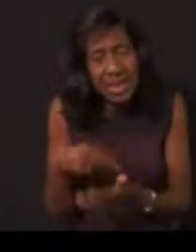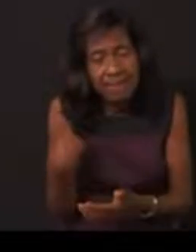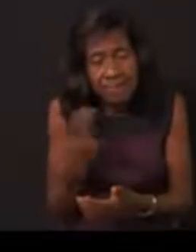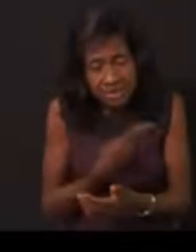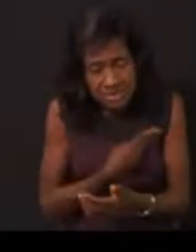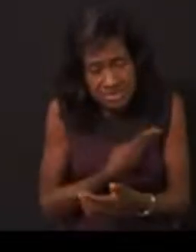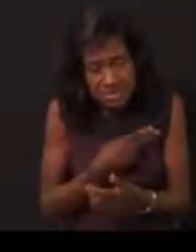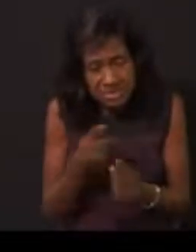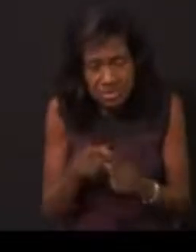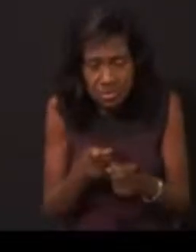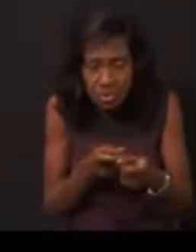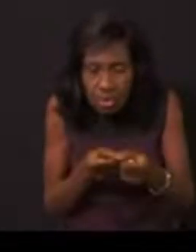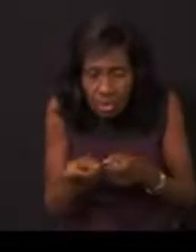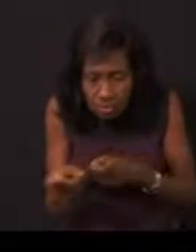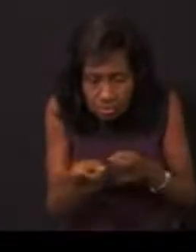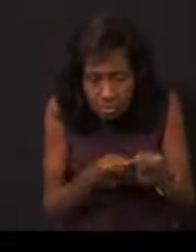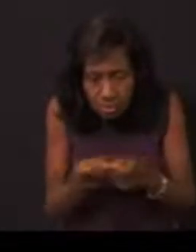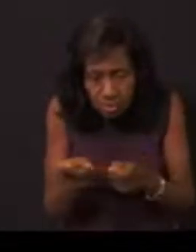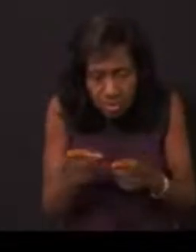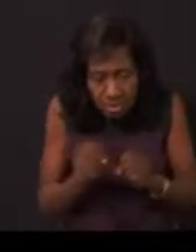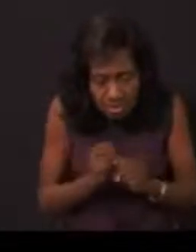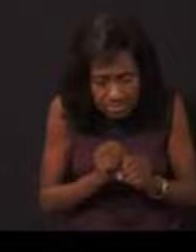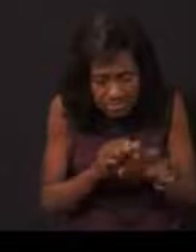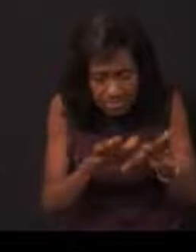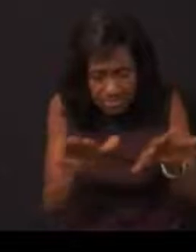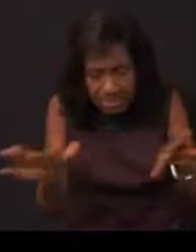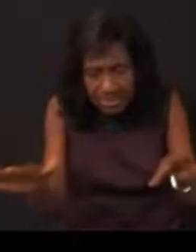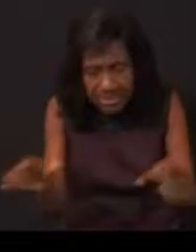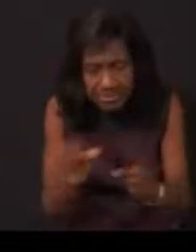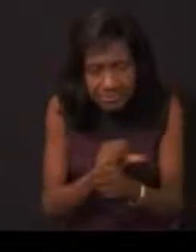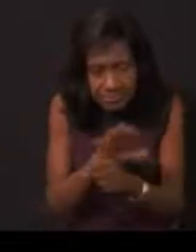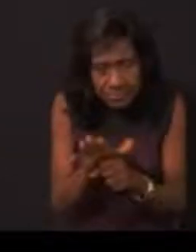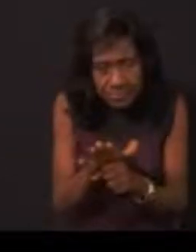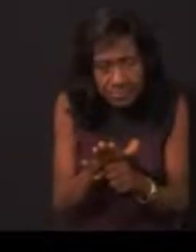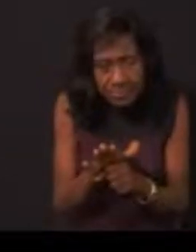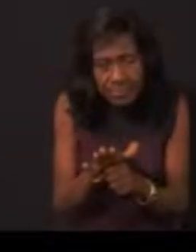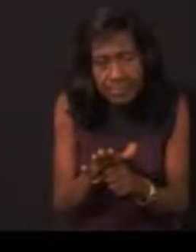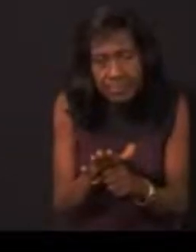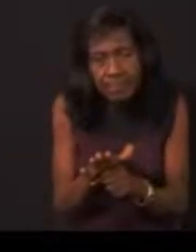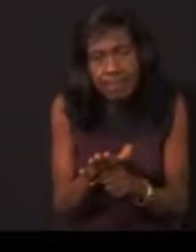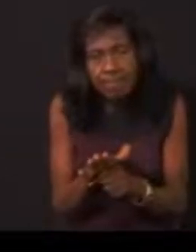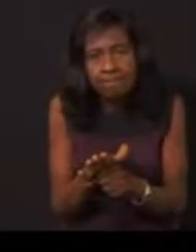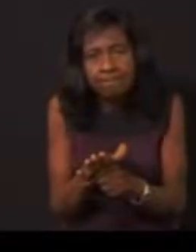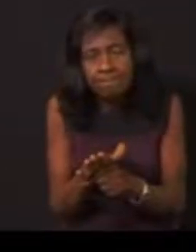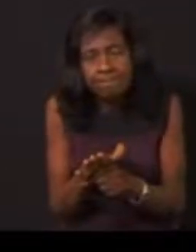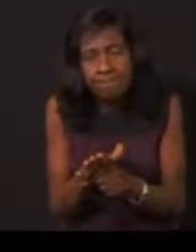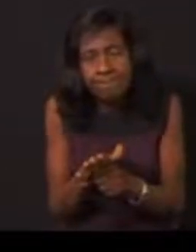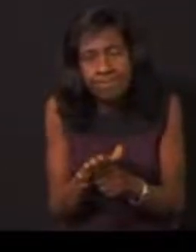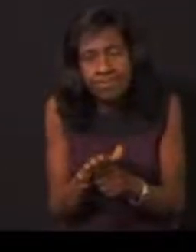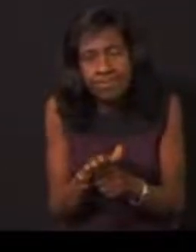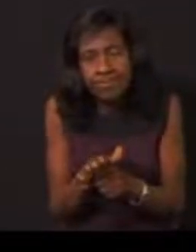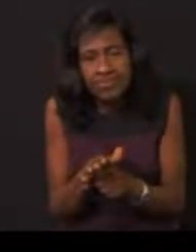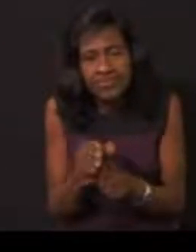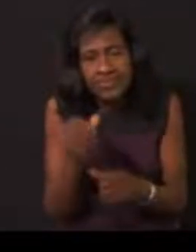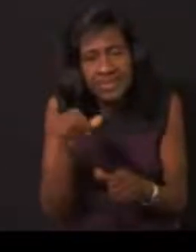the spread of COVID-19. Outside of quarantine, And in our usual everyday lives, we can